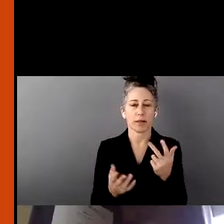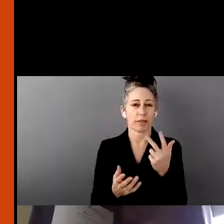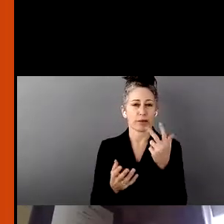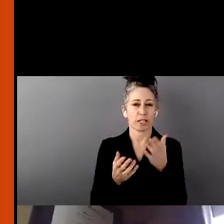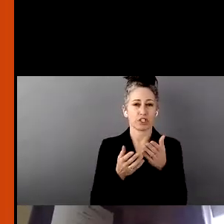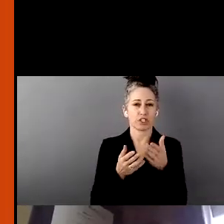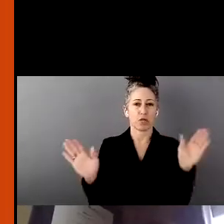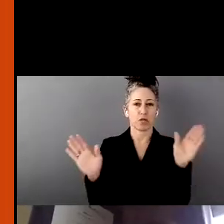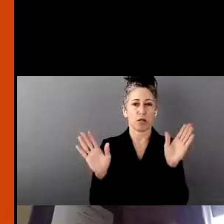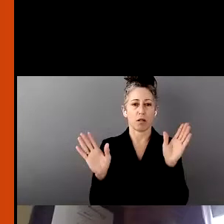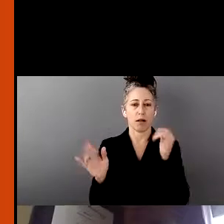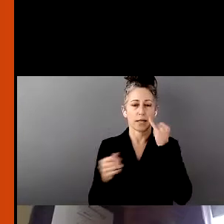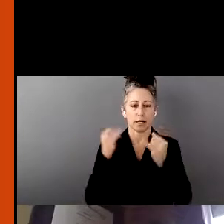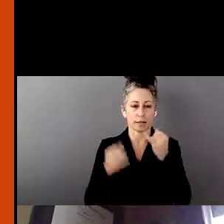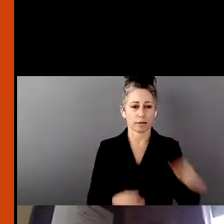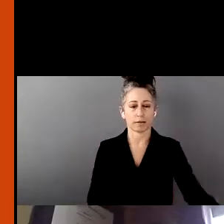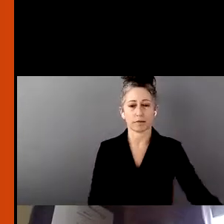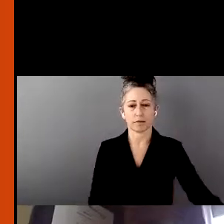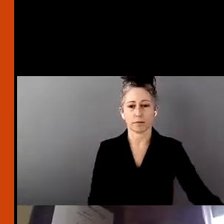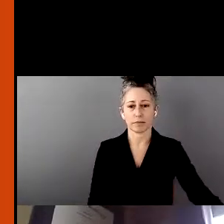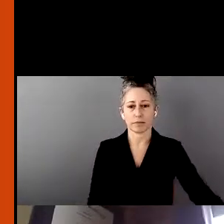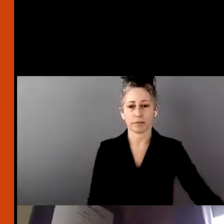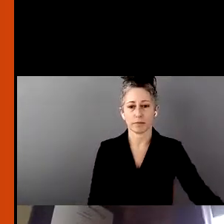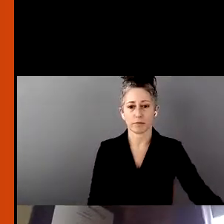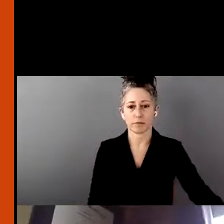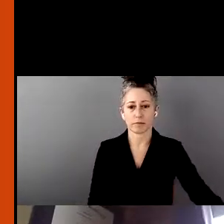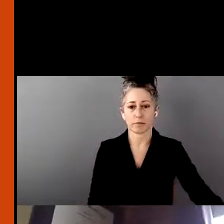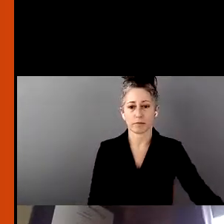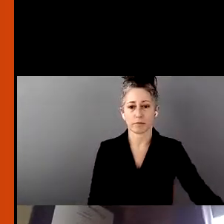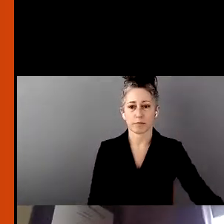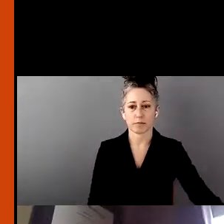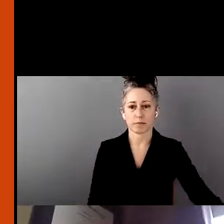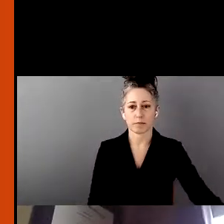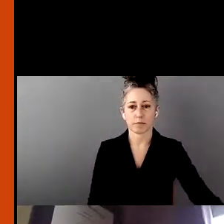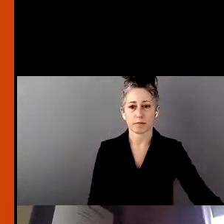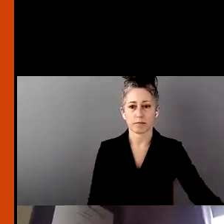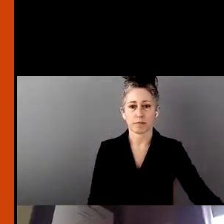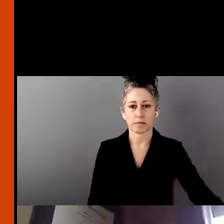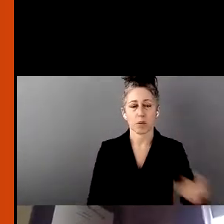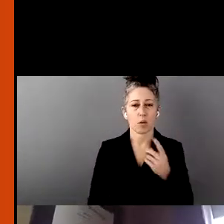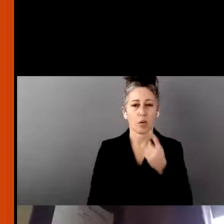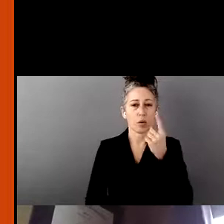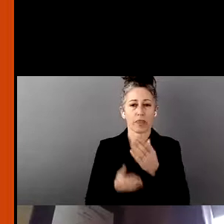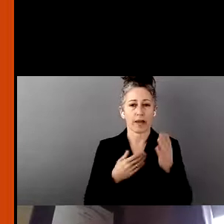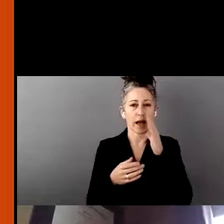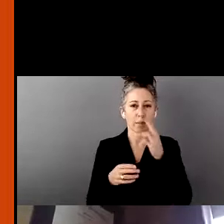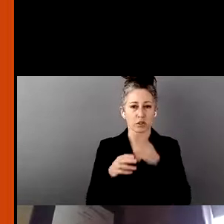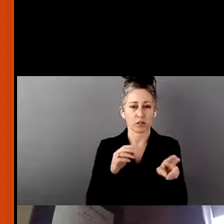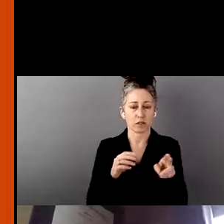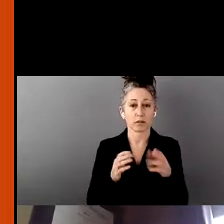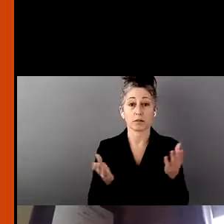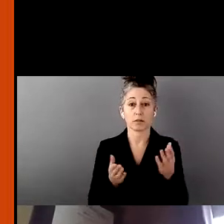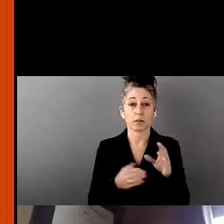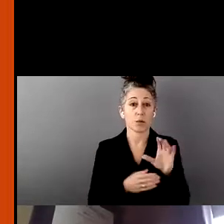I had. And the first takeaway is something I've mentioned in earlier presentations, but COVID is a